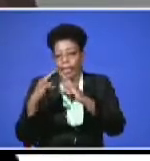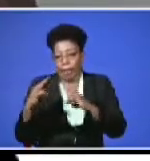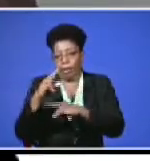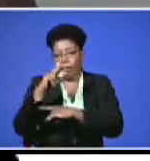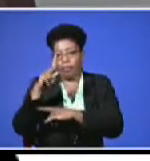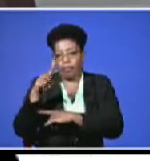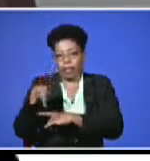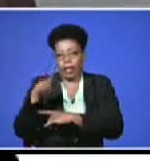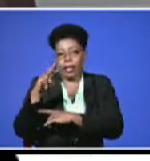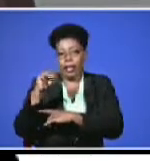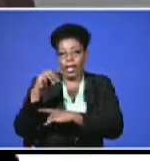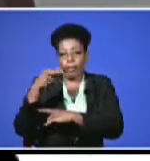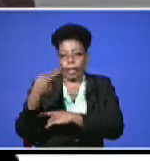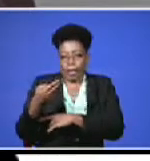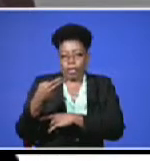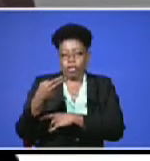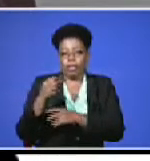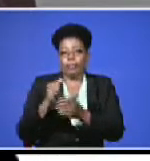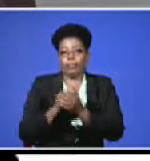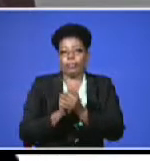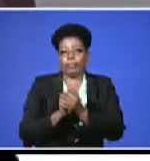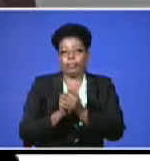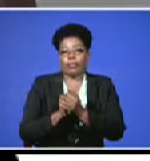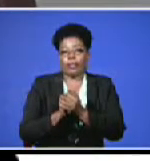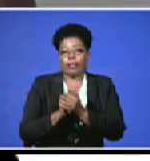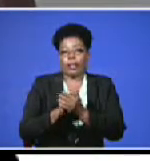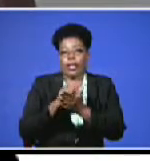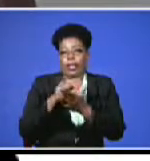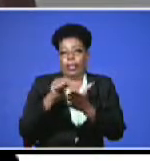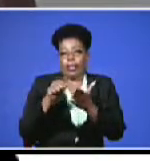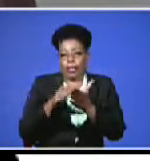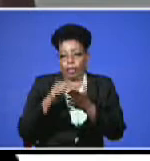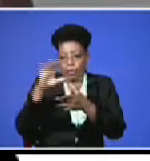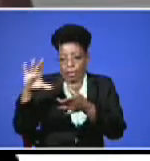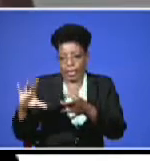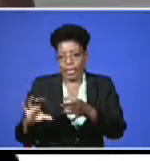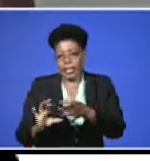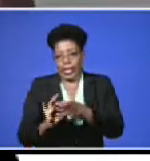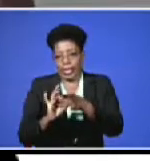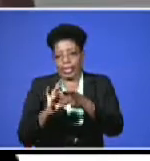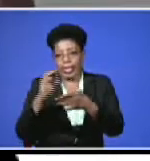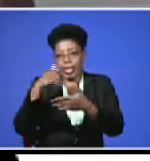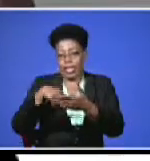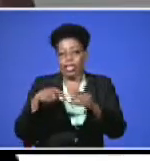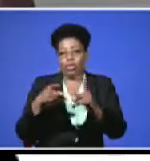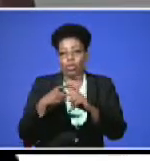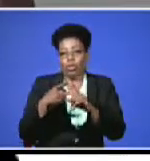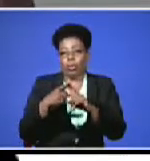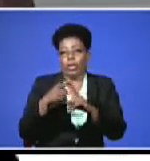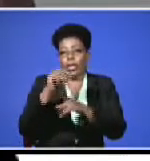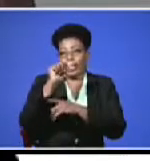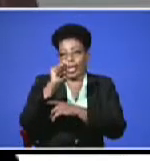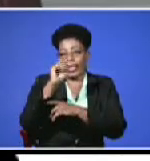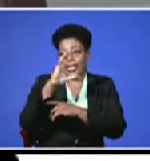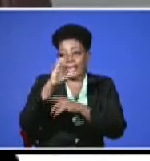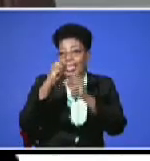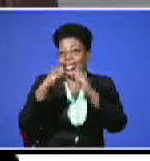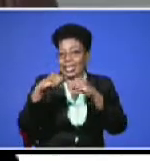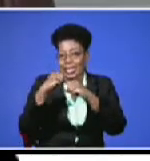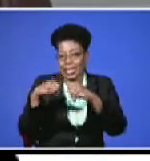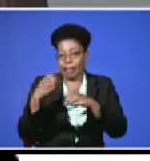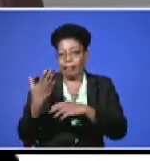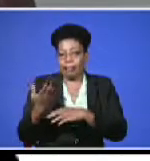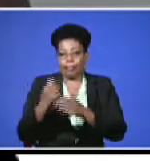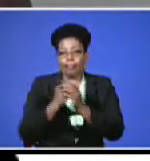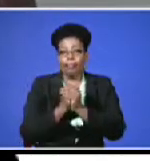Margaret Hospital. It will subsequently be wired into and connected into the existing air conditioning system. The